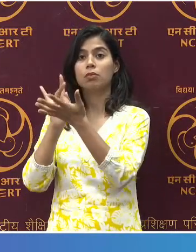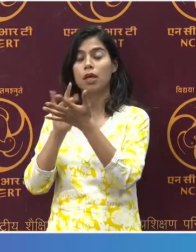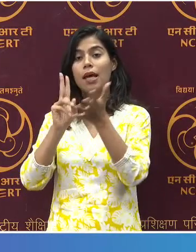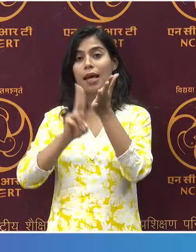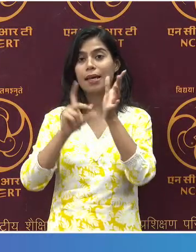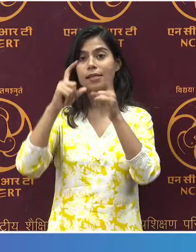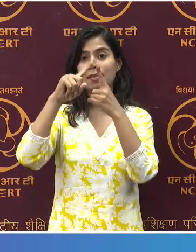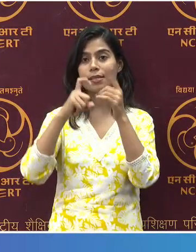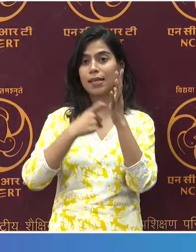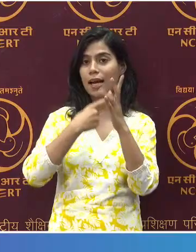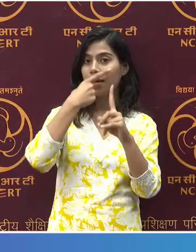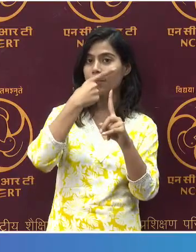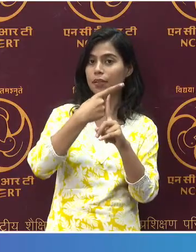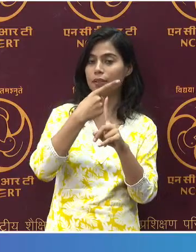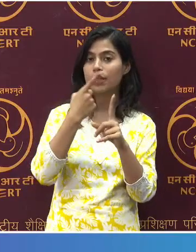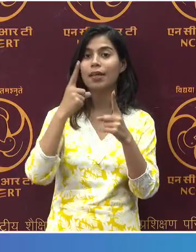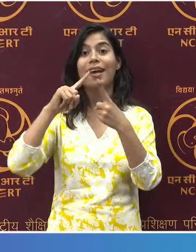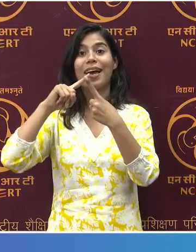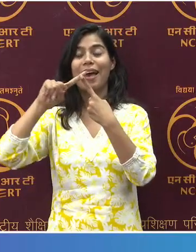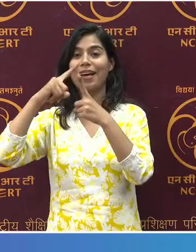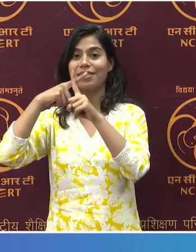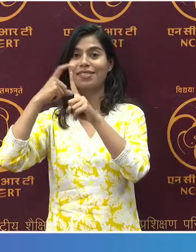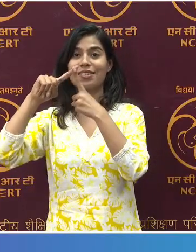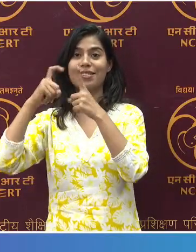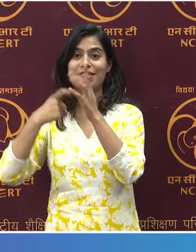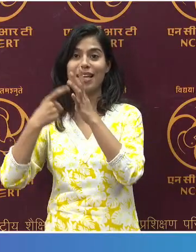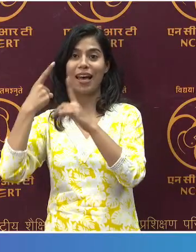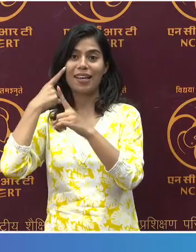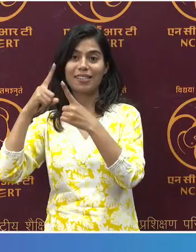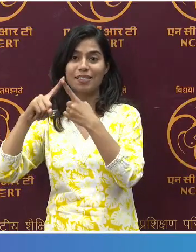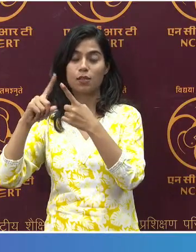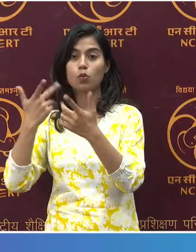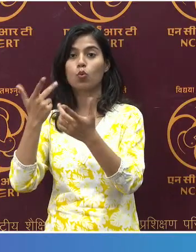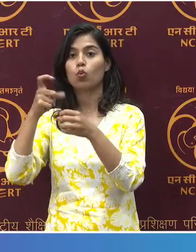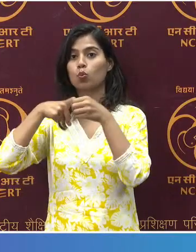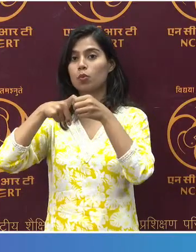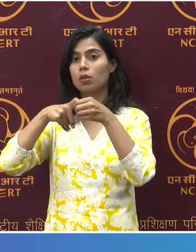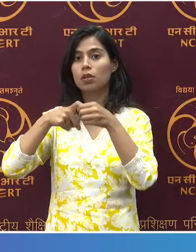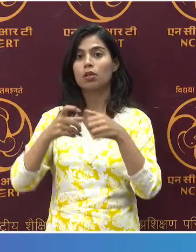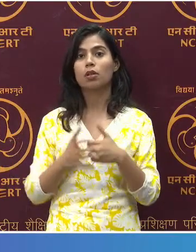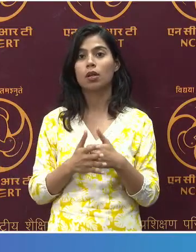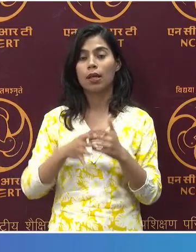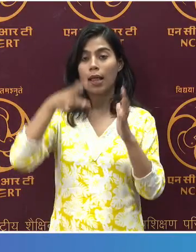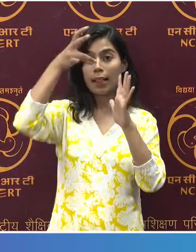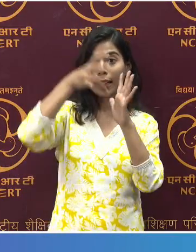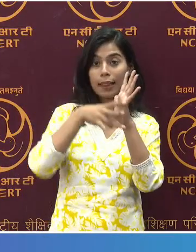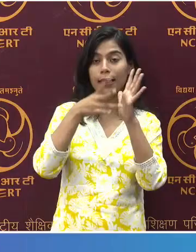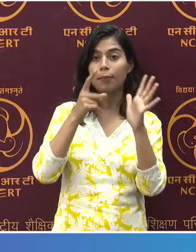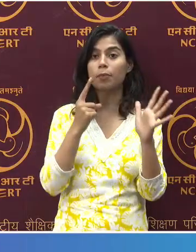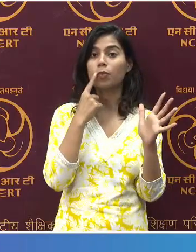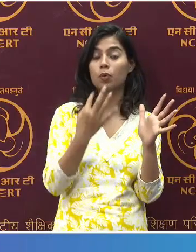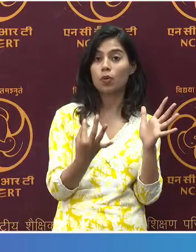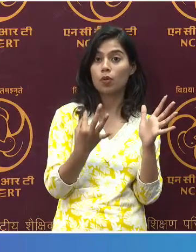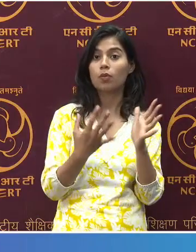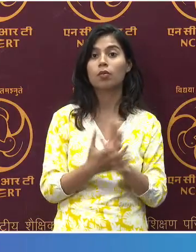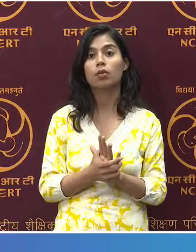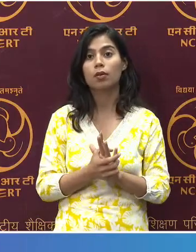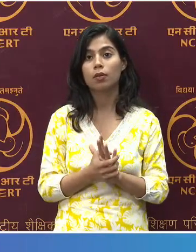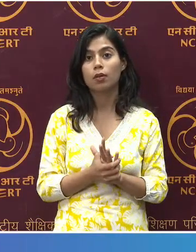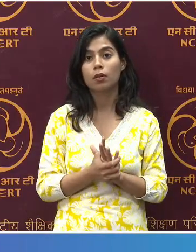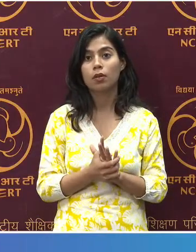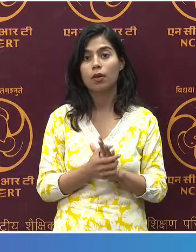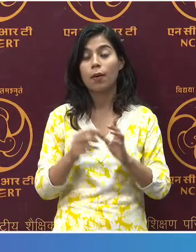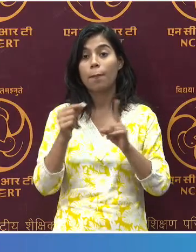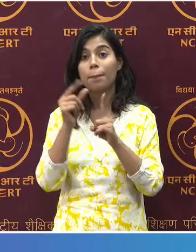back exercise questions and model questions. And one more thing, if you want to deepest thing, then you can also solve the previous year